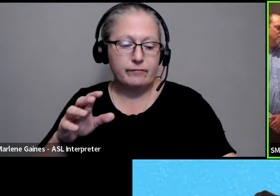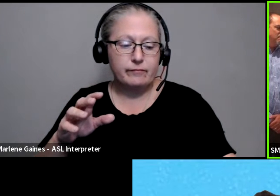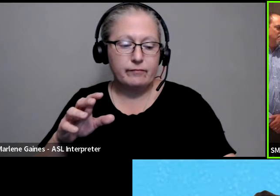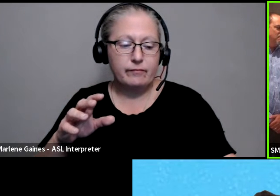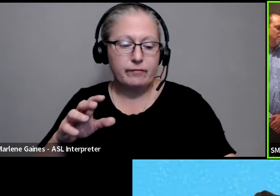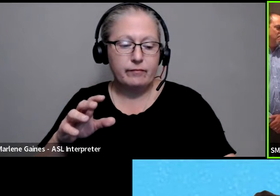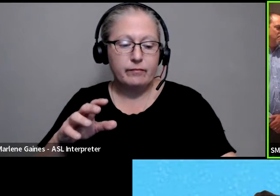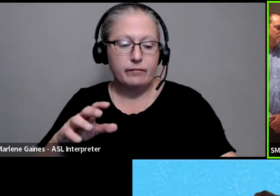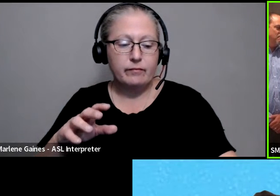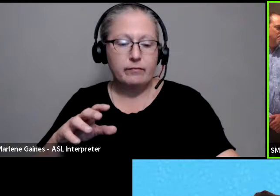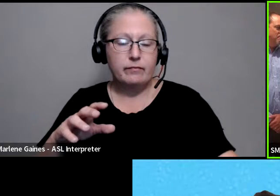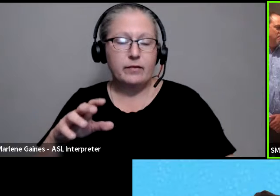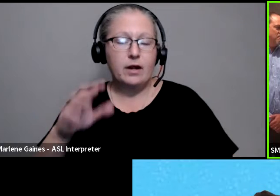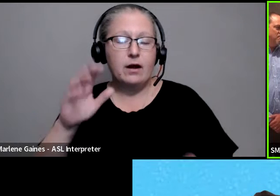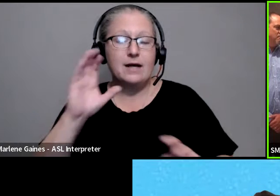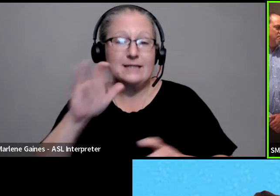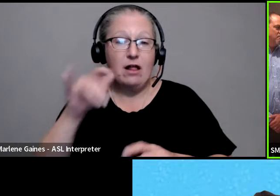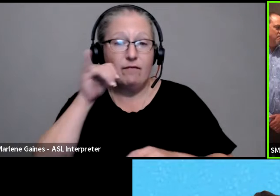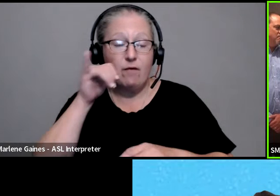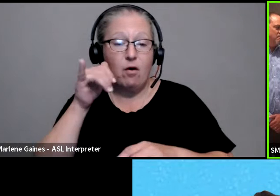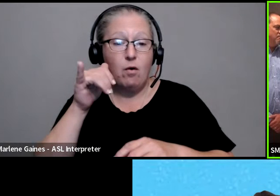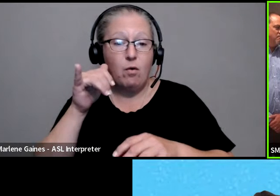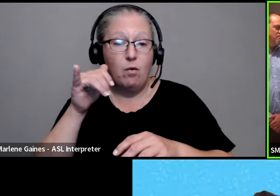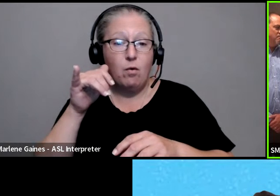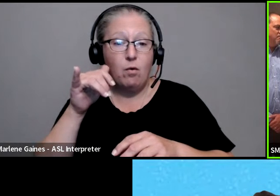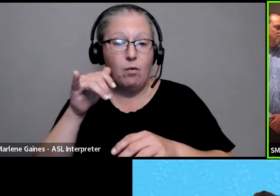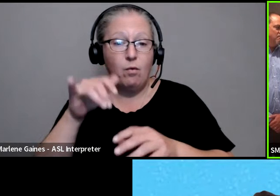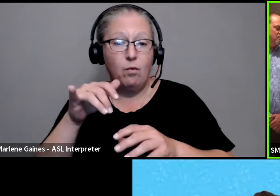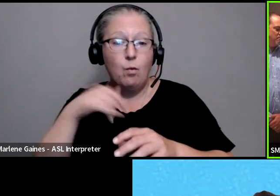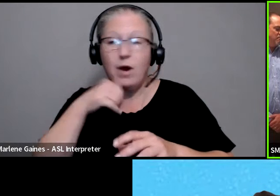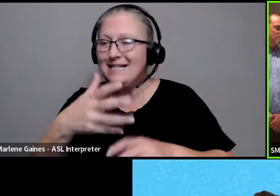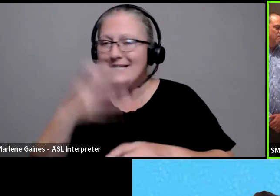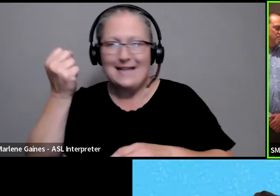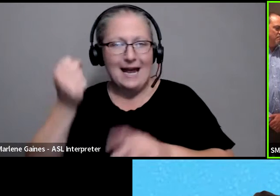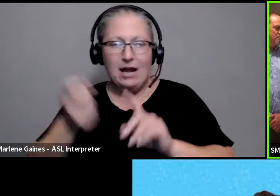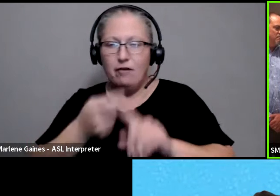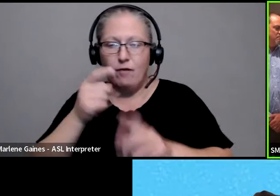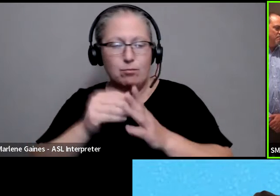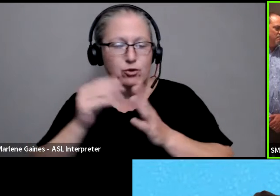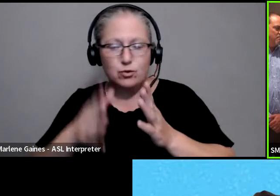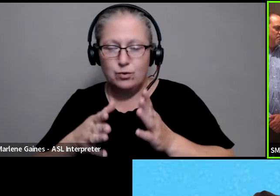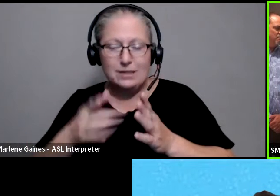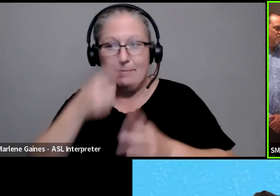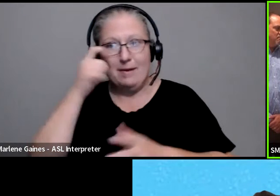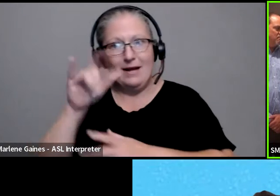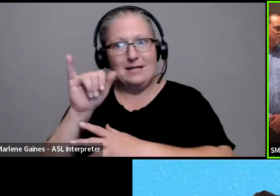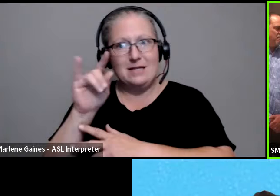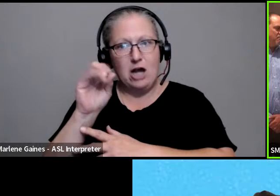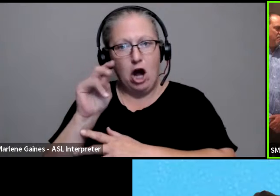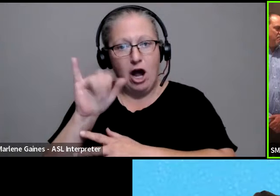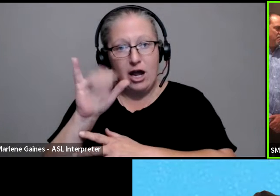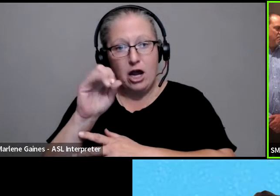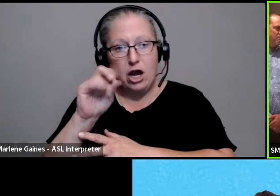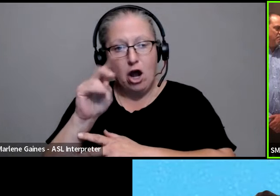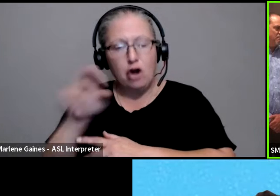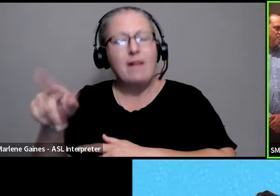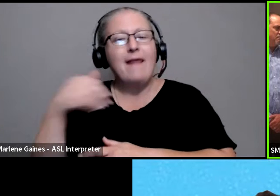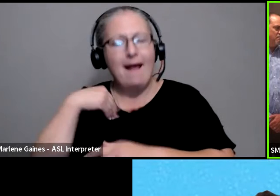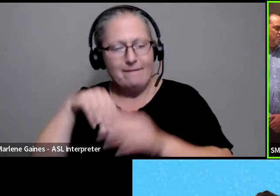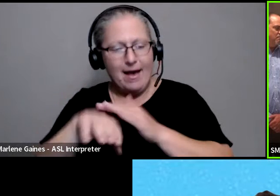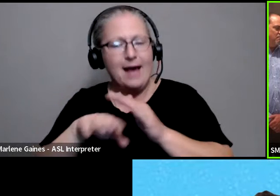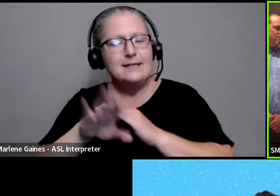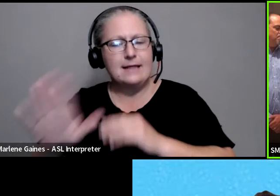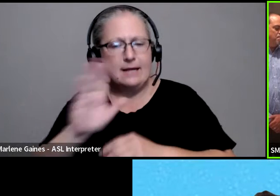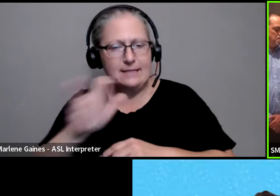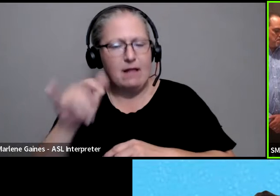students because of Yonder, so we don't take them away from students, so they always have access to their